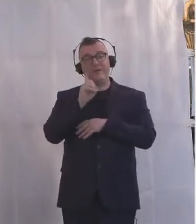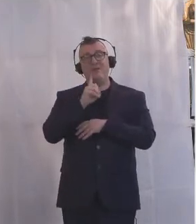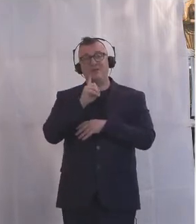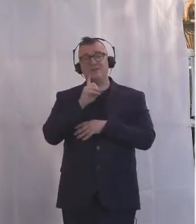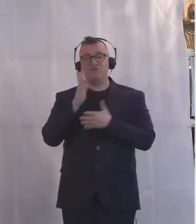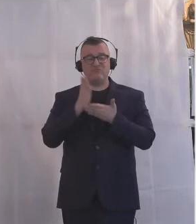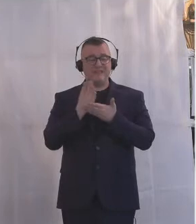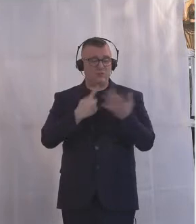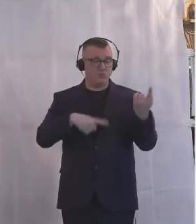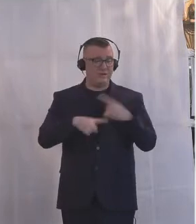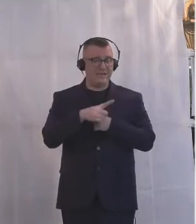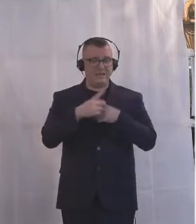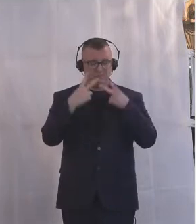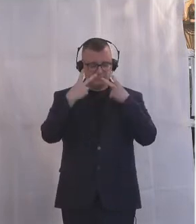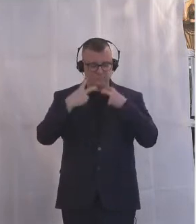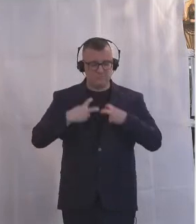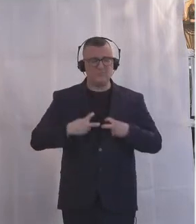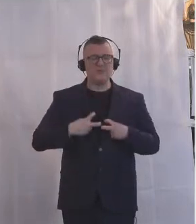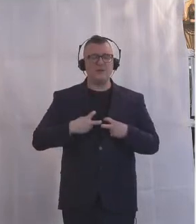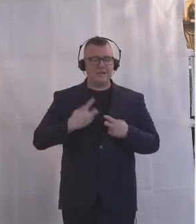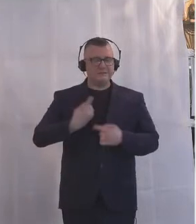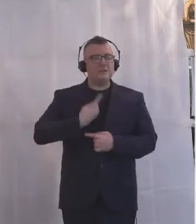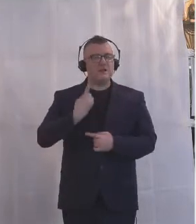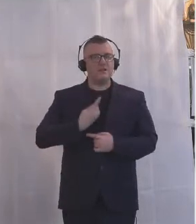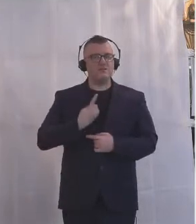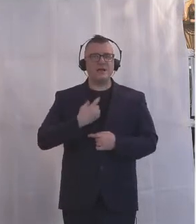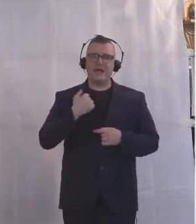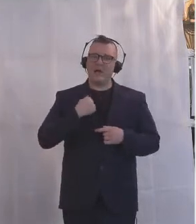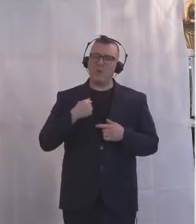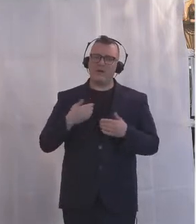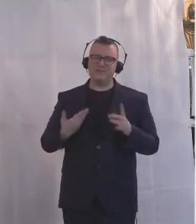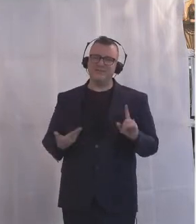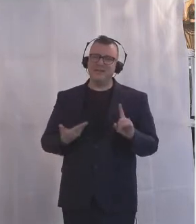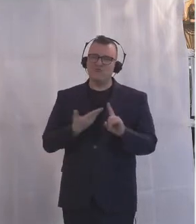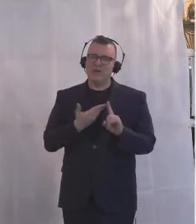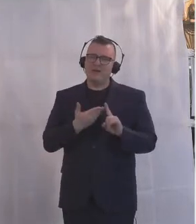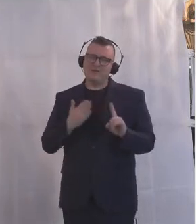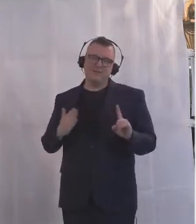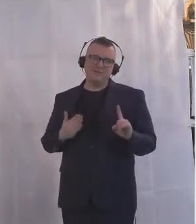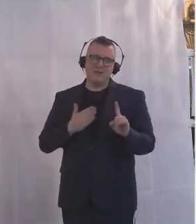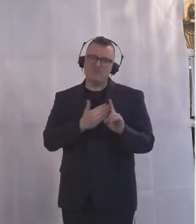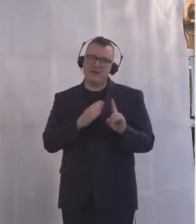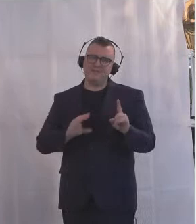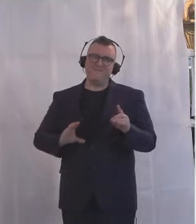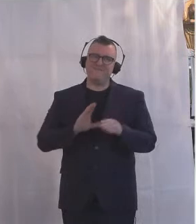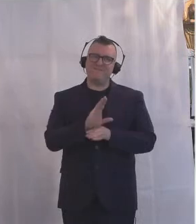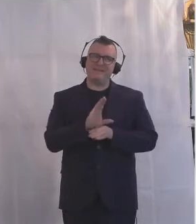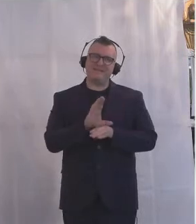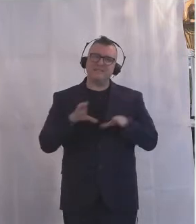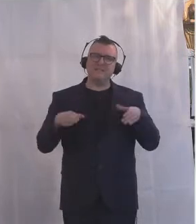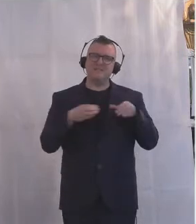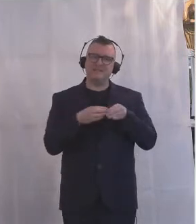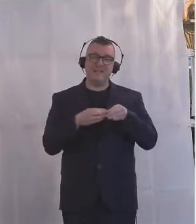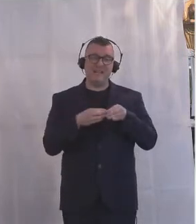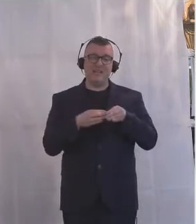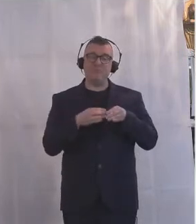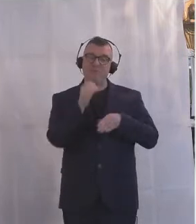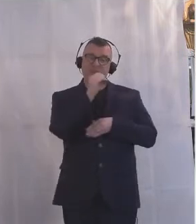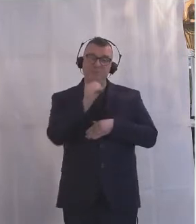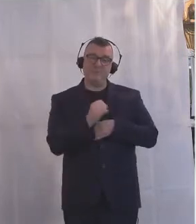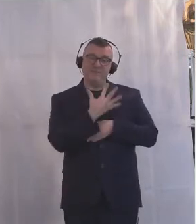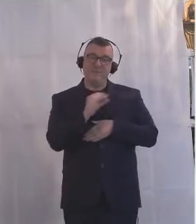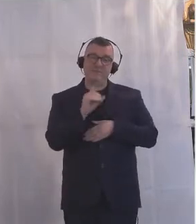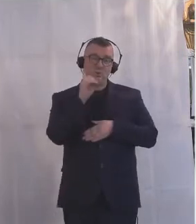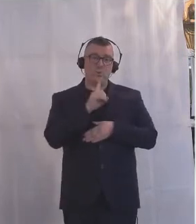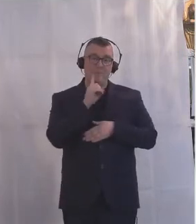look at ourselves too. Our direct investing team as well is almost 50% female, and that then goes through